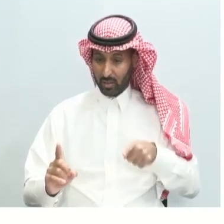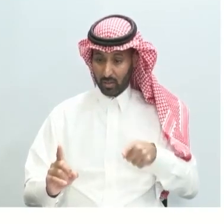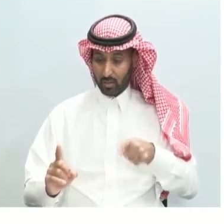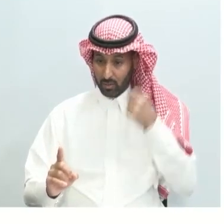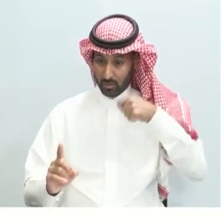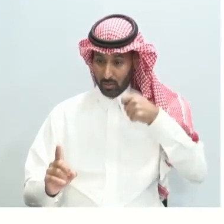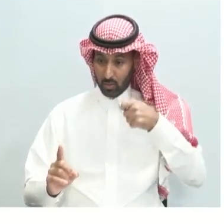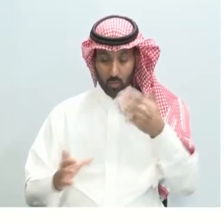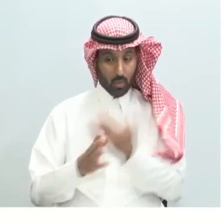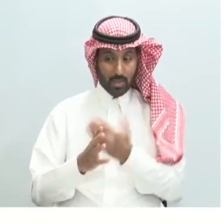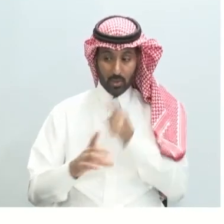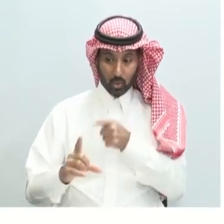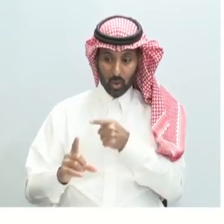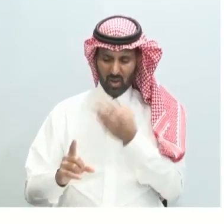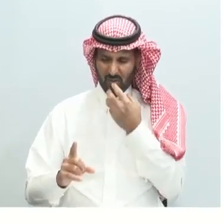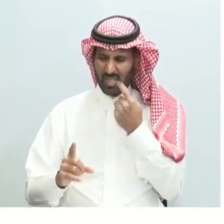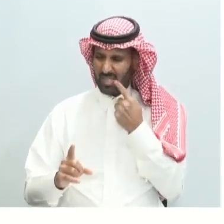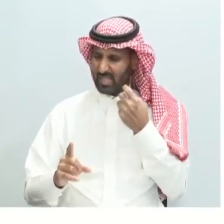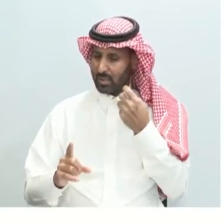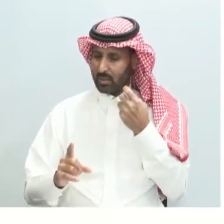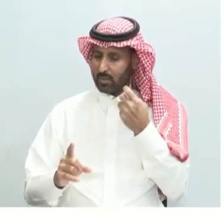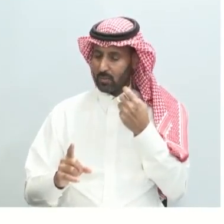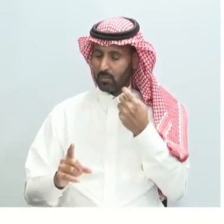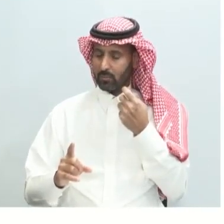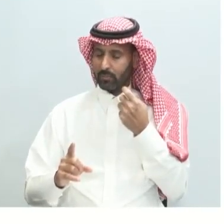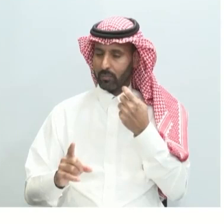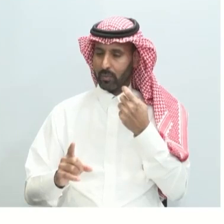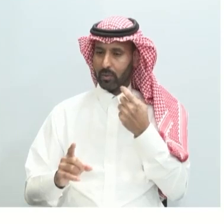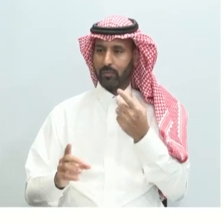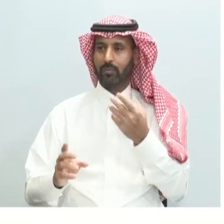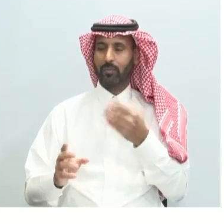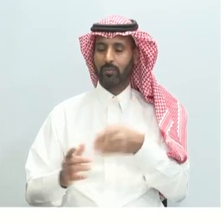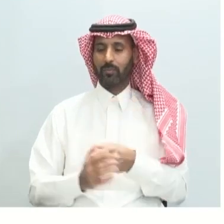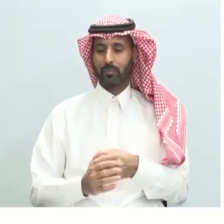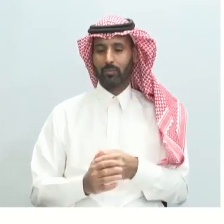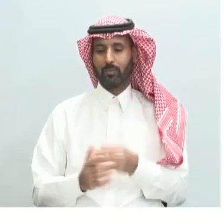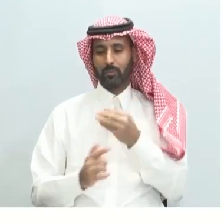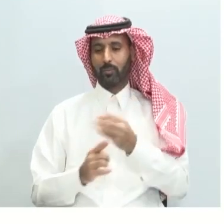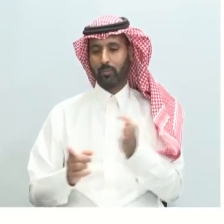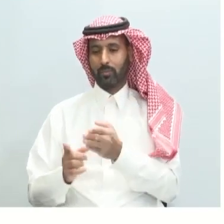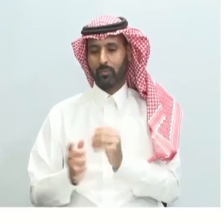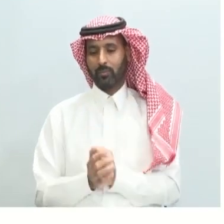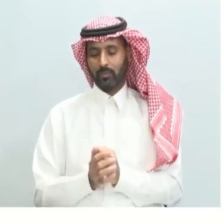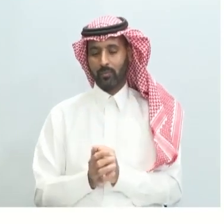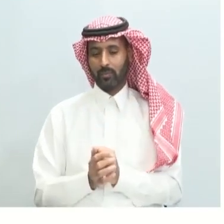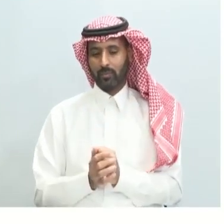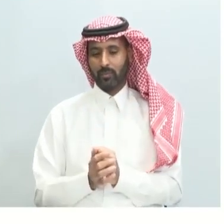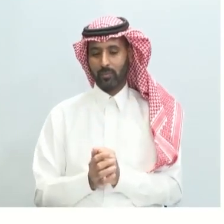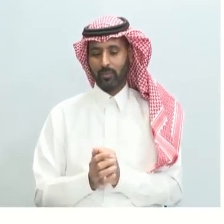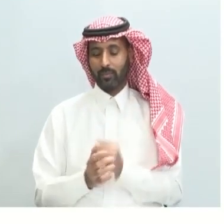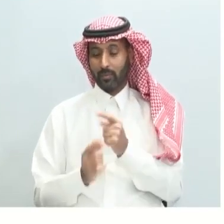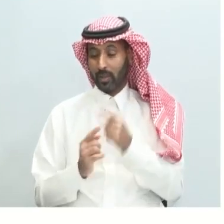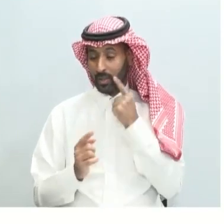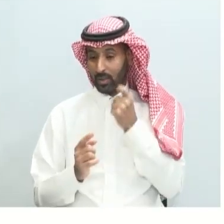question. Why do you have this headache? Do you brush your teeth every day? Well, let's read the answer.